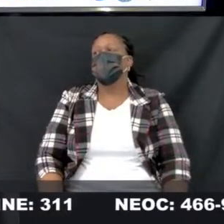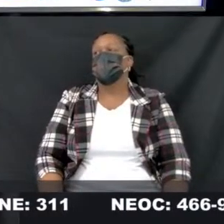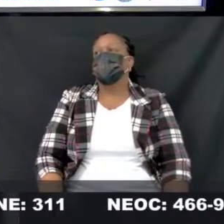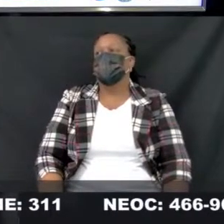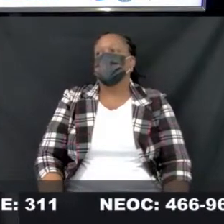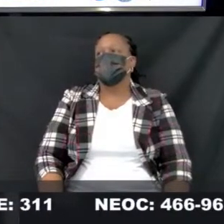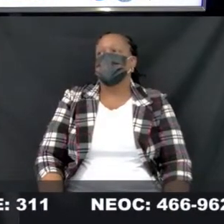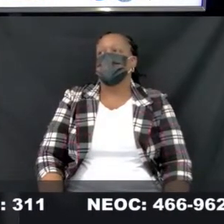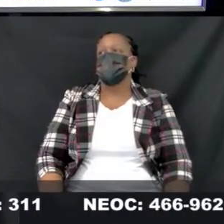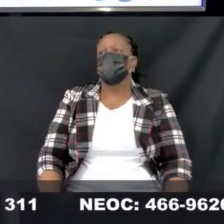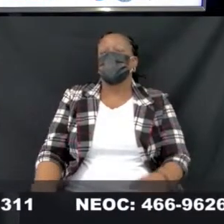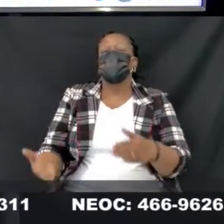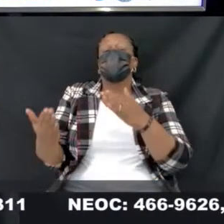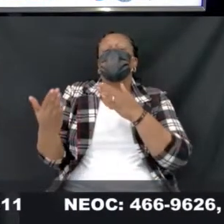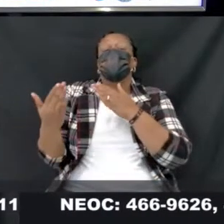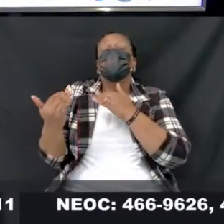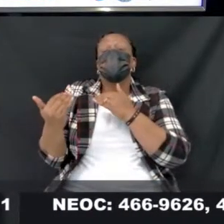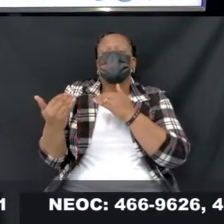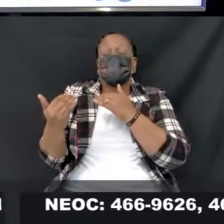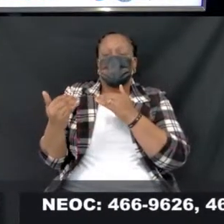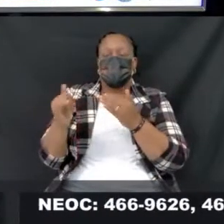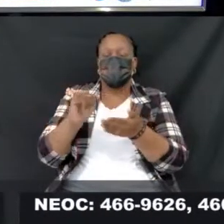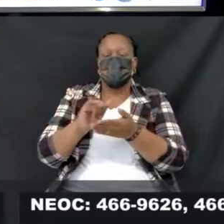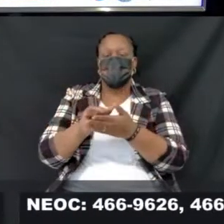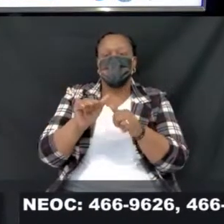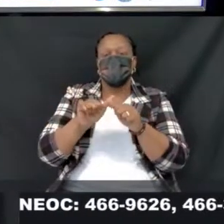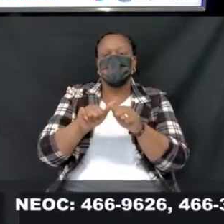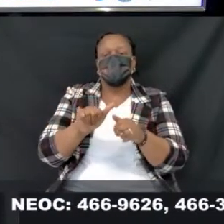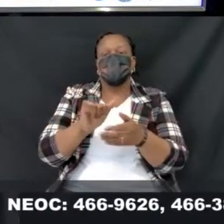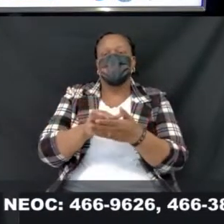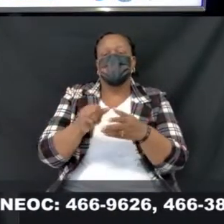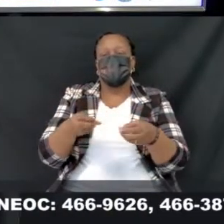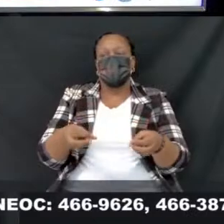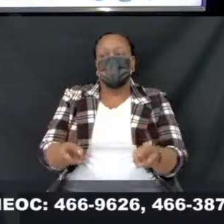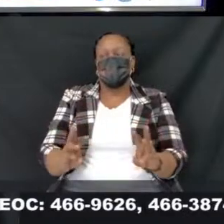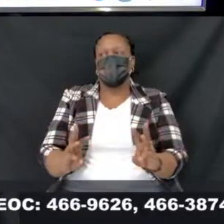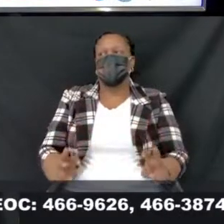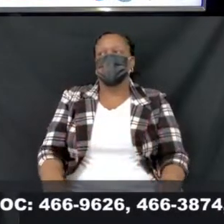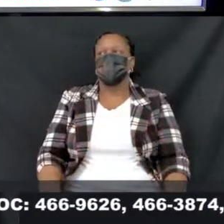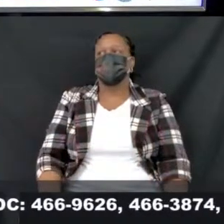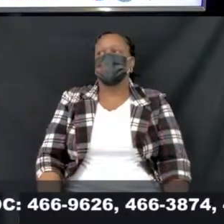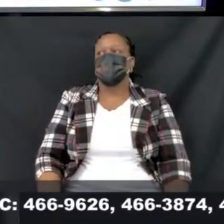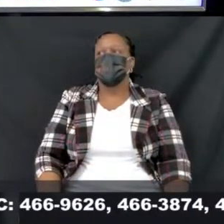of the resumption of social activities and other social activities as well,